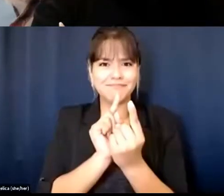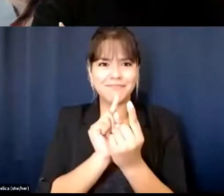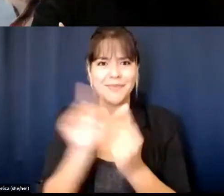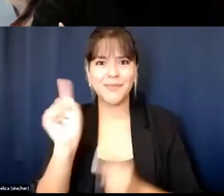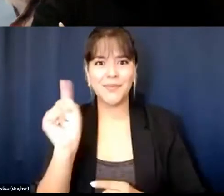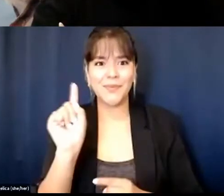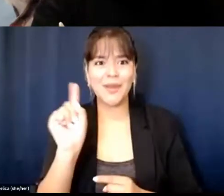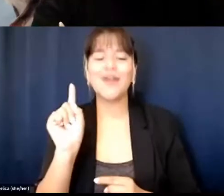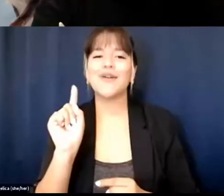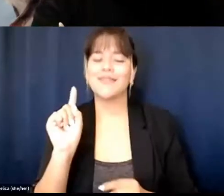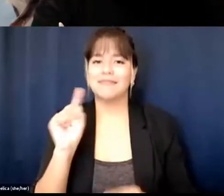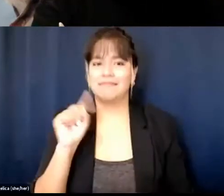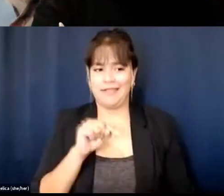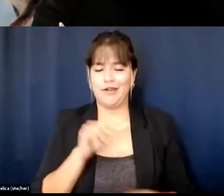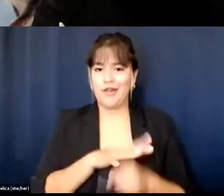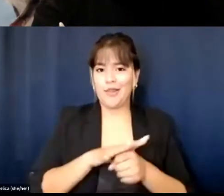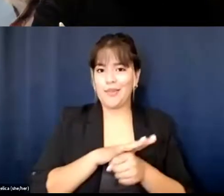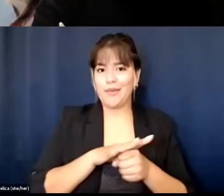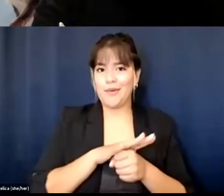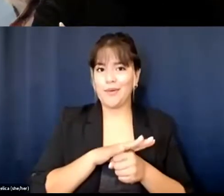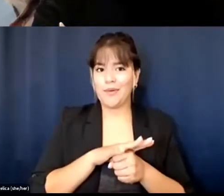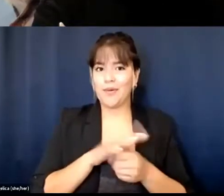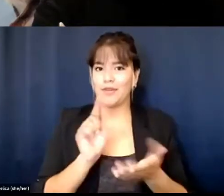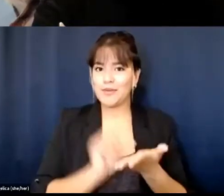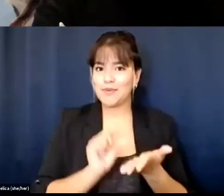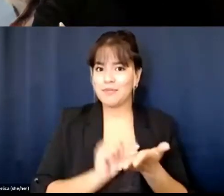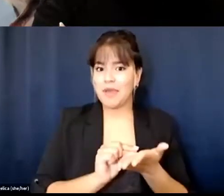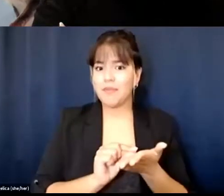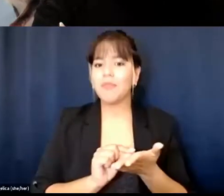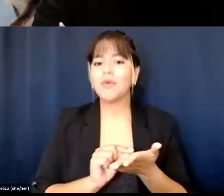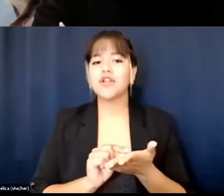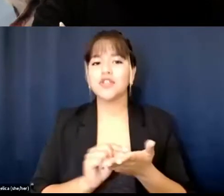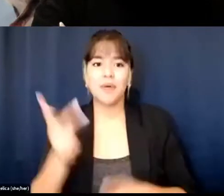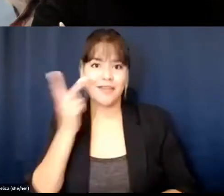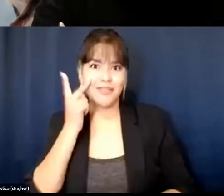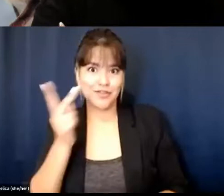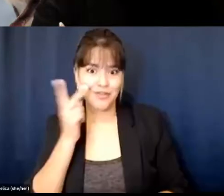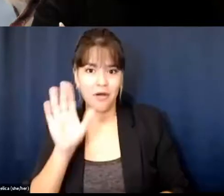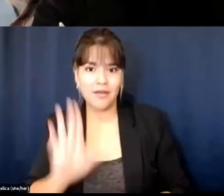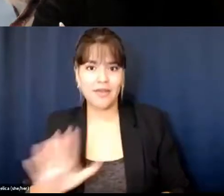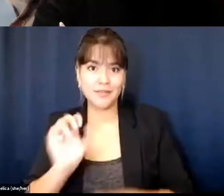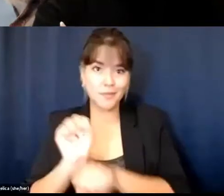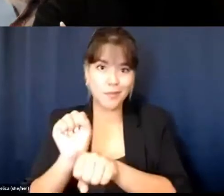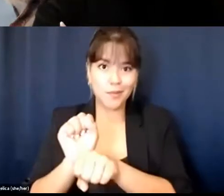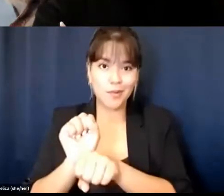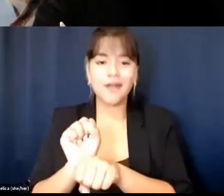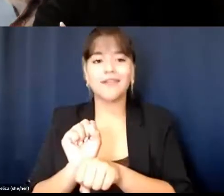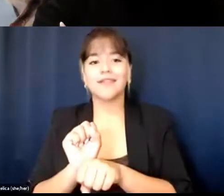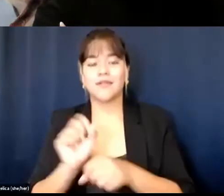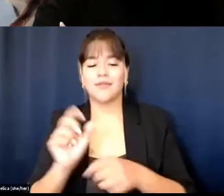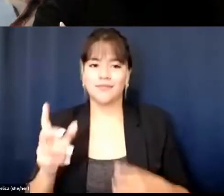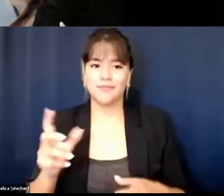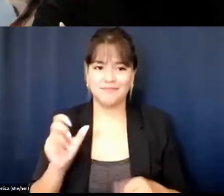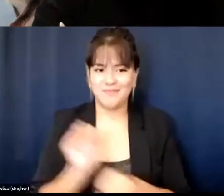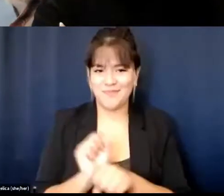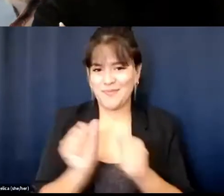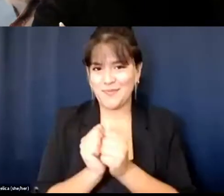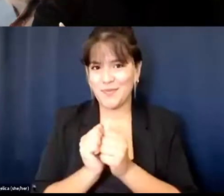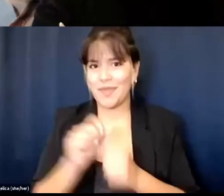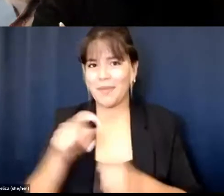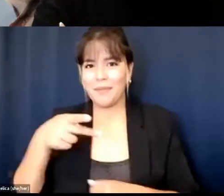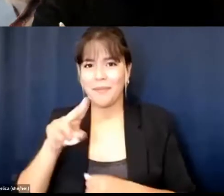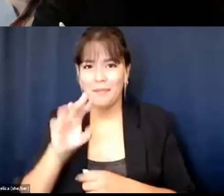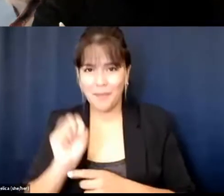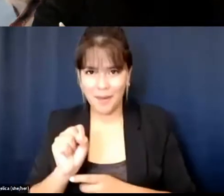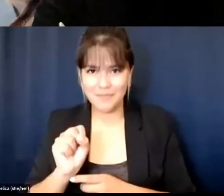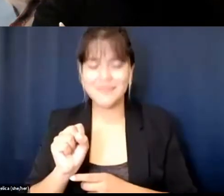our local newspaper for donating his time to help cross-foster pups. So we invited him to be a part of this discussion today.